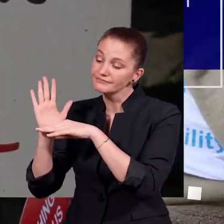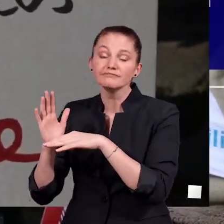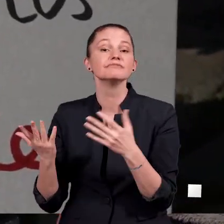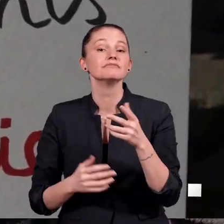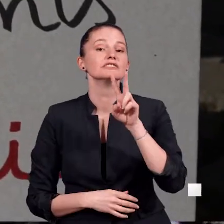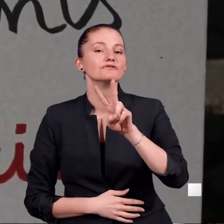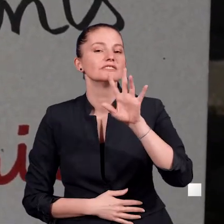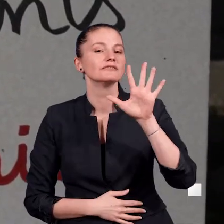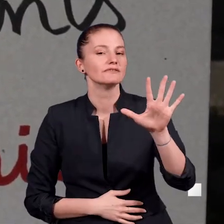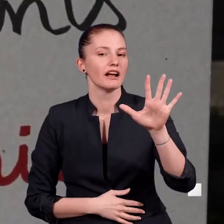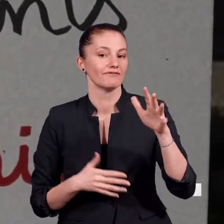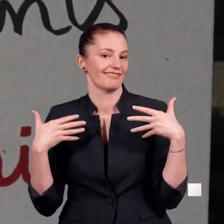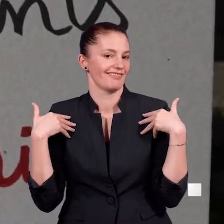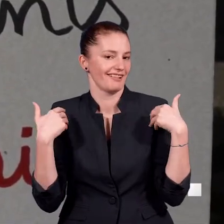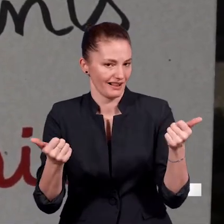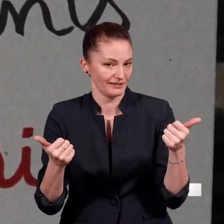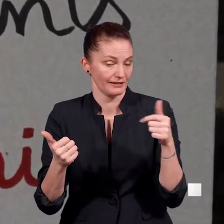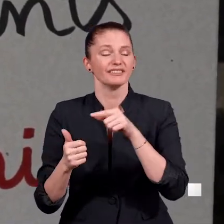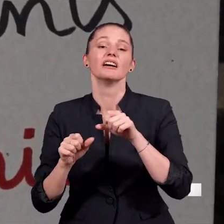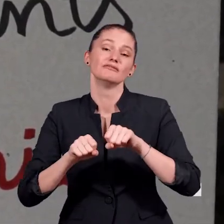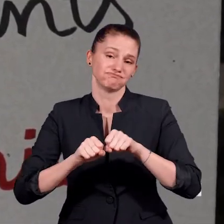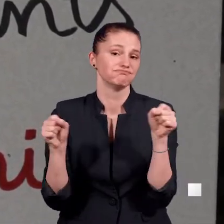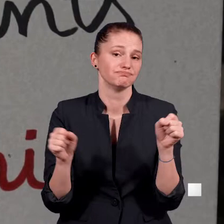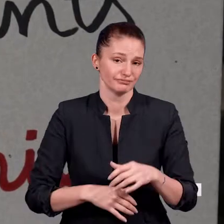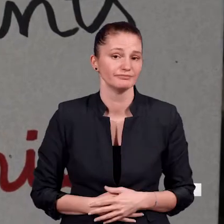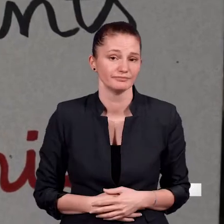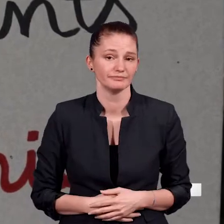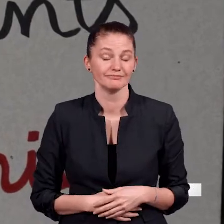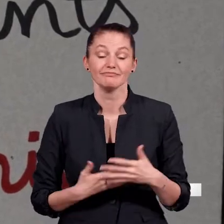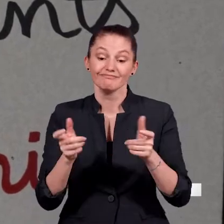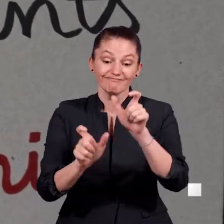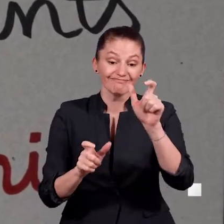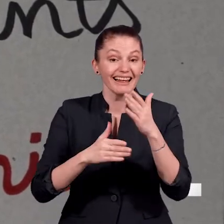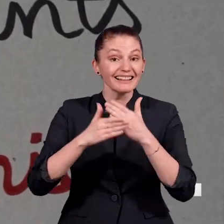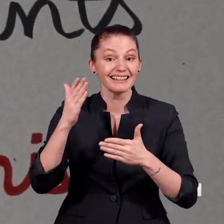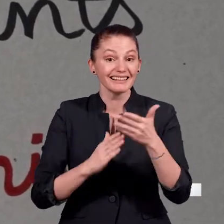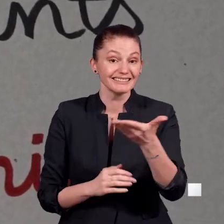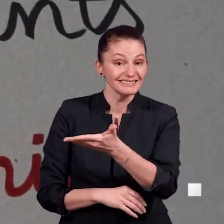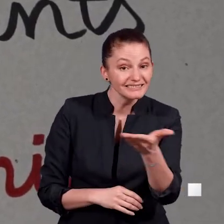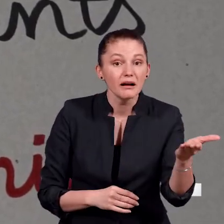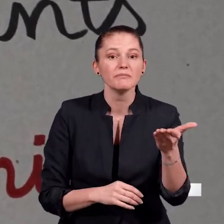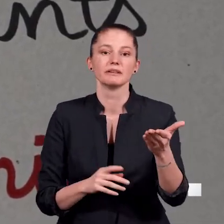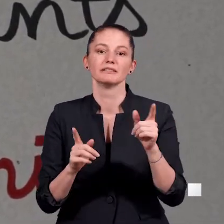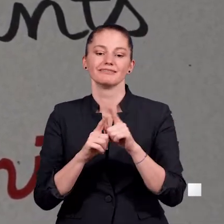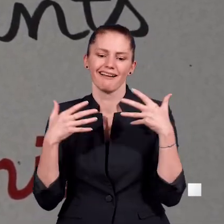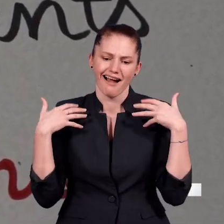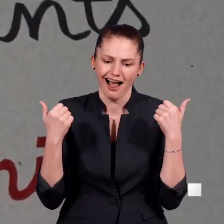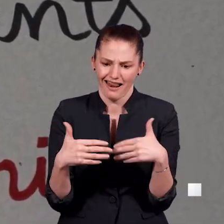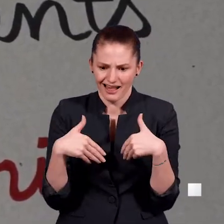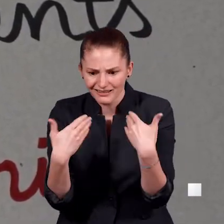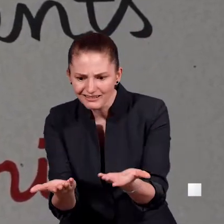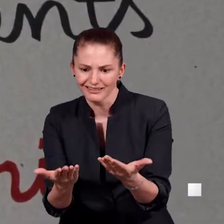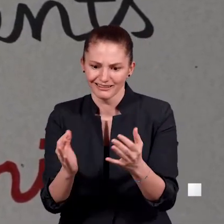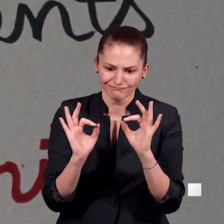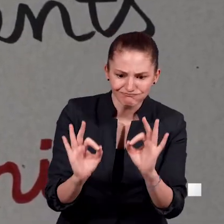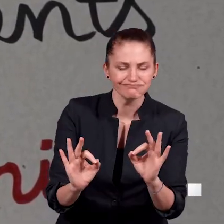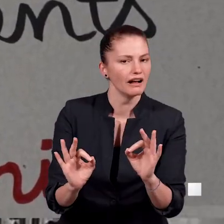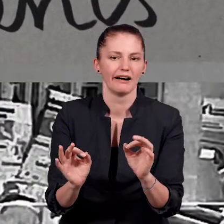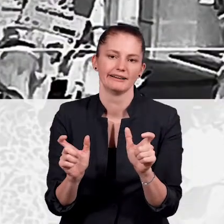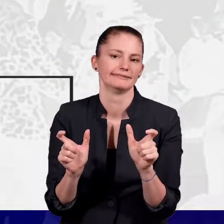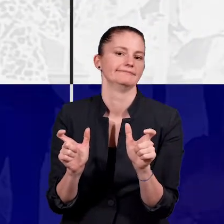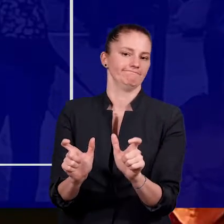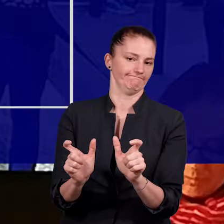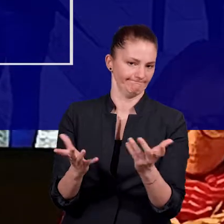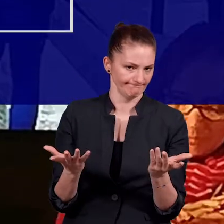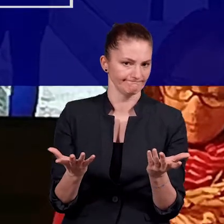Article 25. Health. Violation. Disabled people are being denied essential